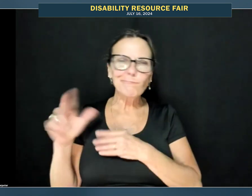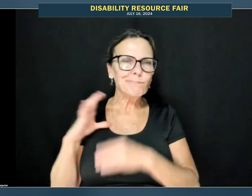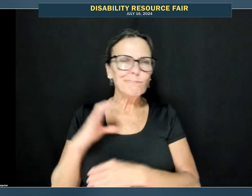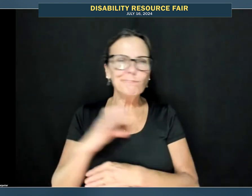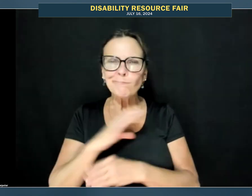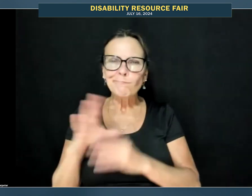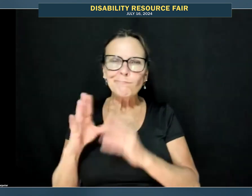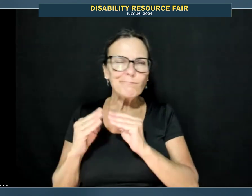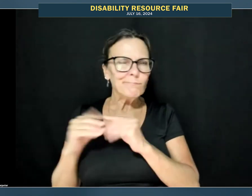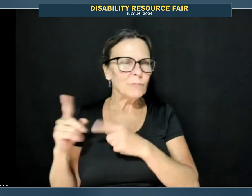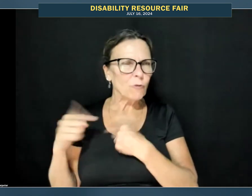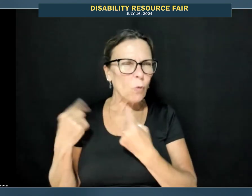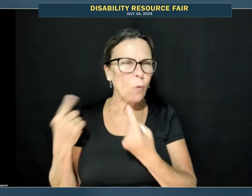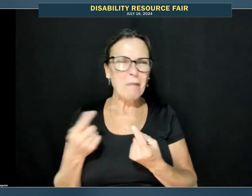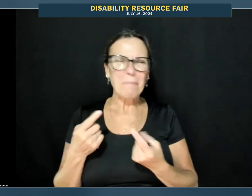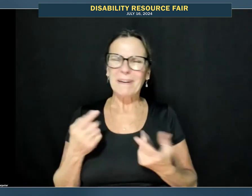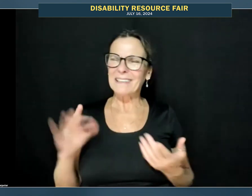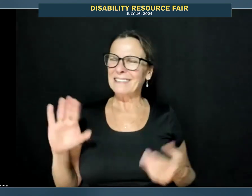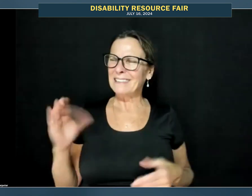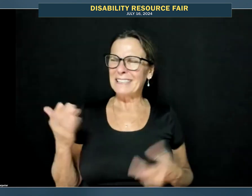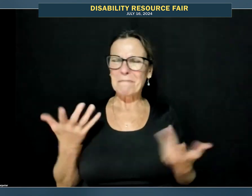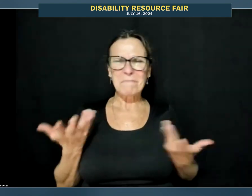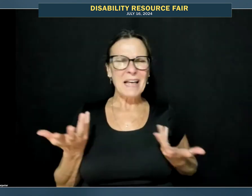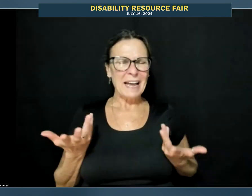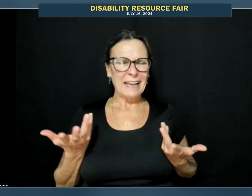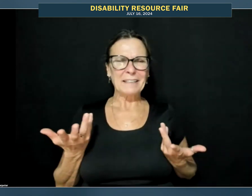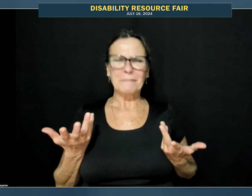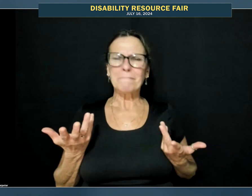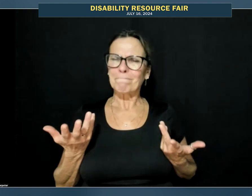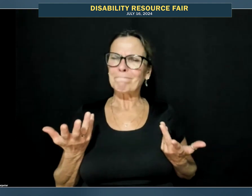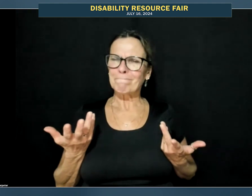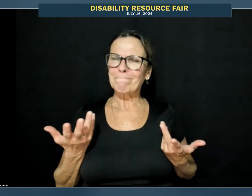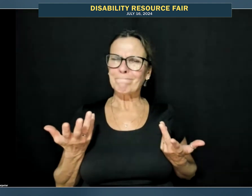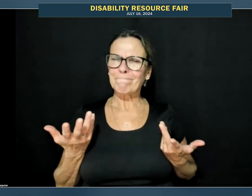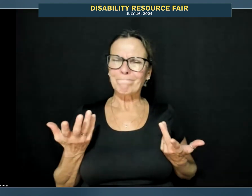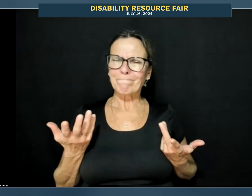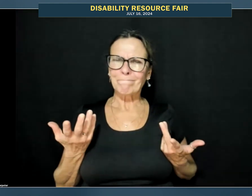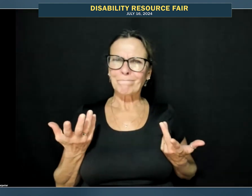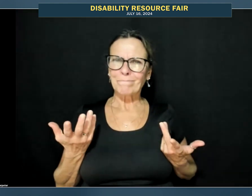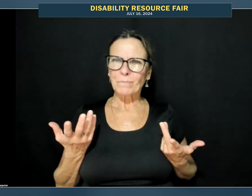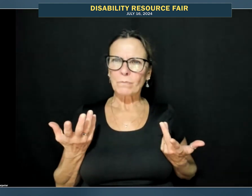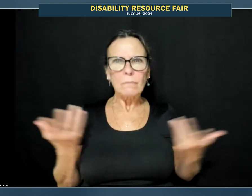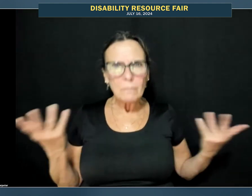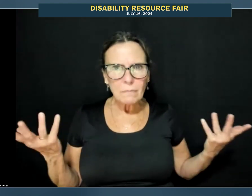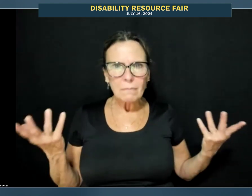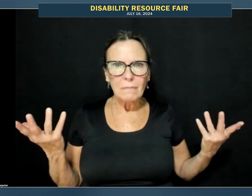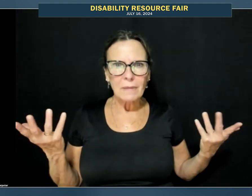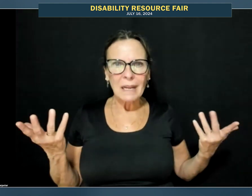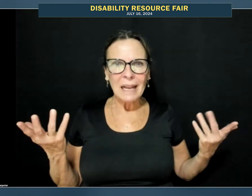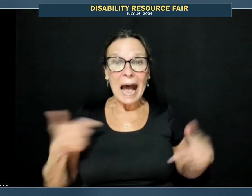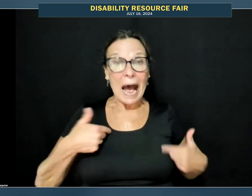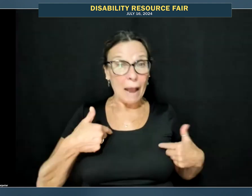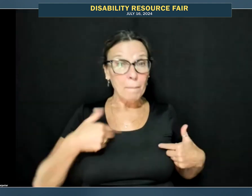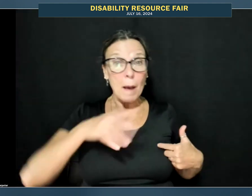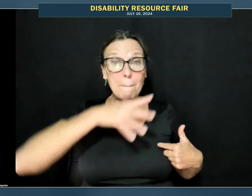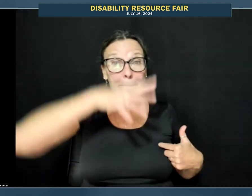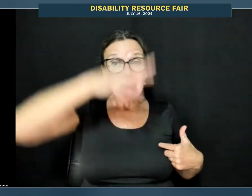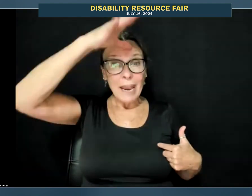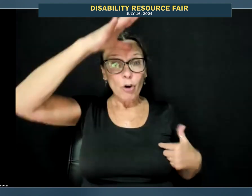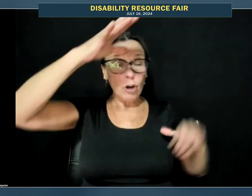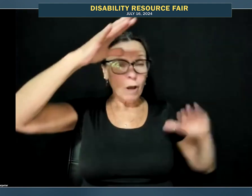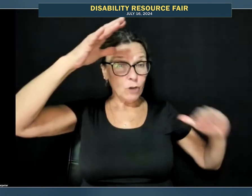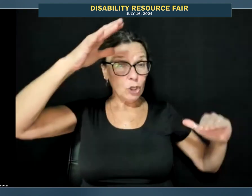been hanging around for a bit. And you know, as a parent of a child who uses a wheelchair,